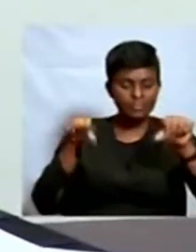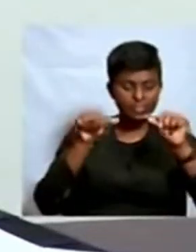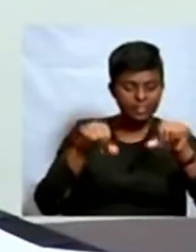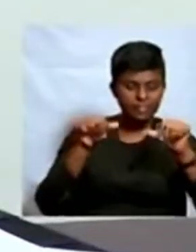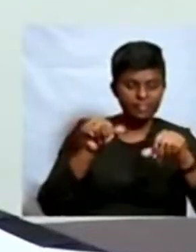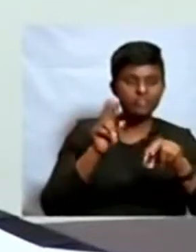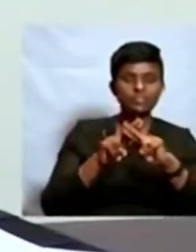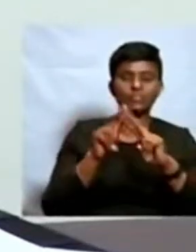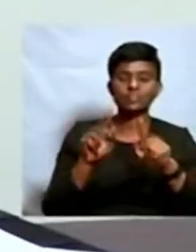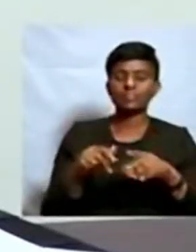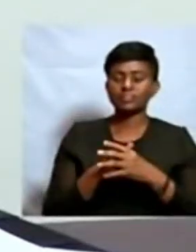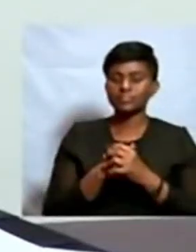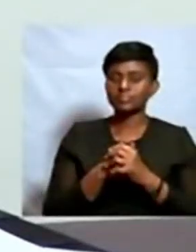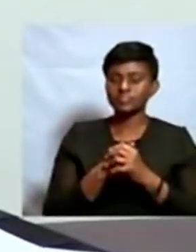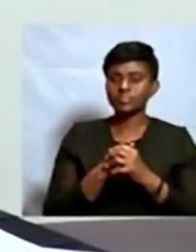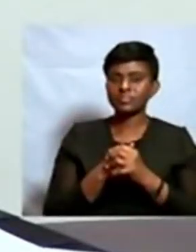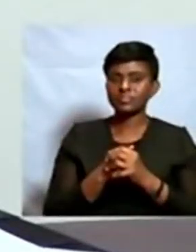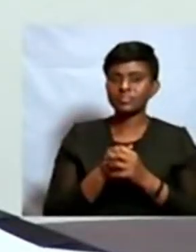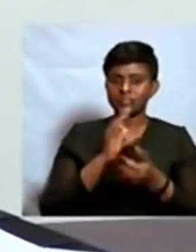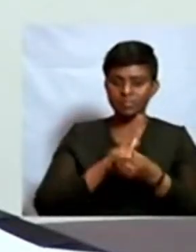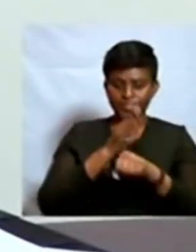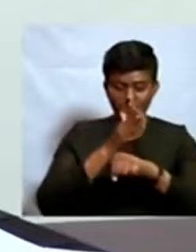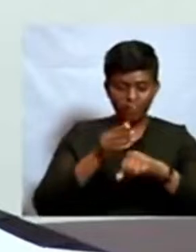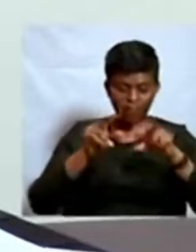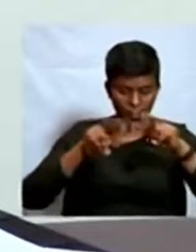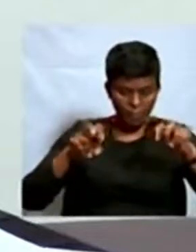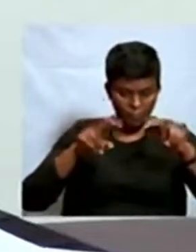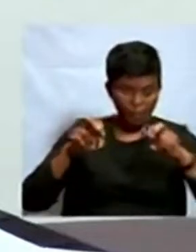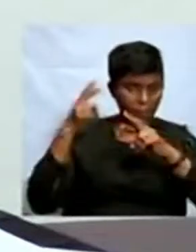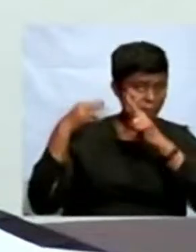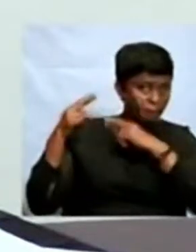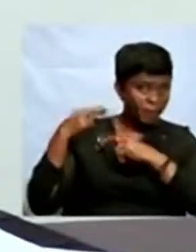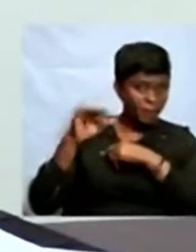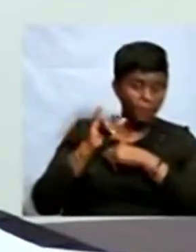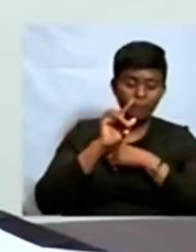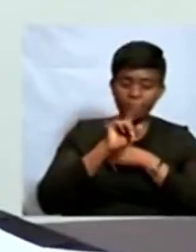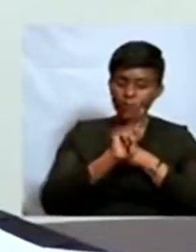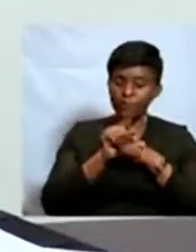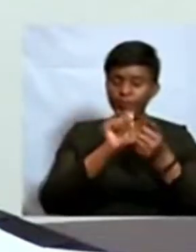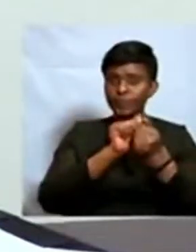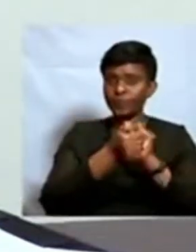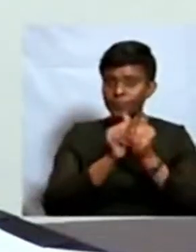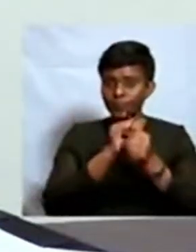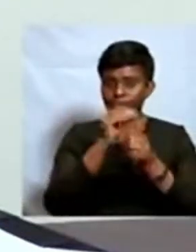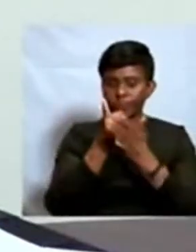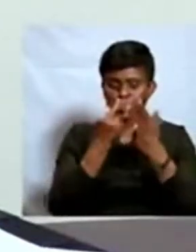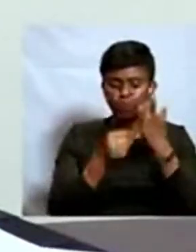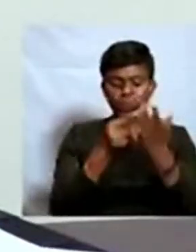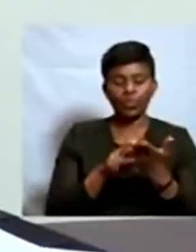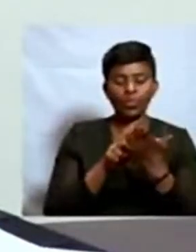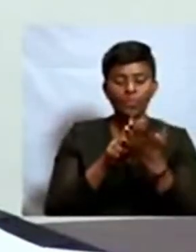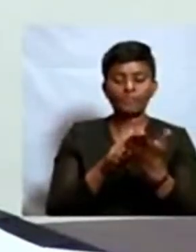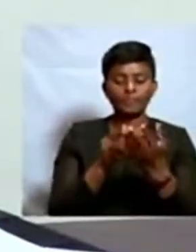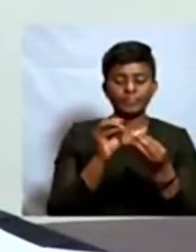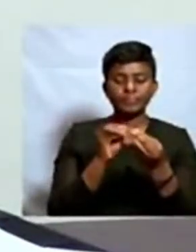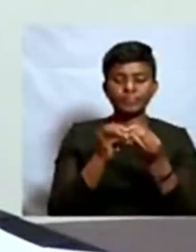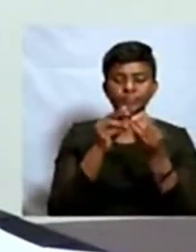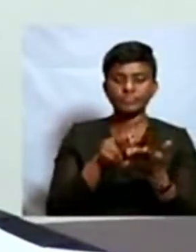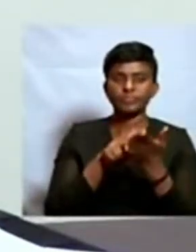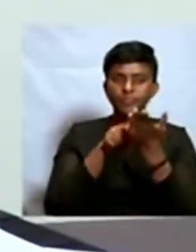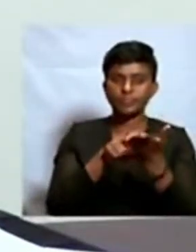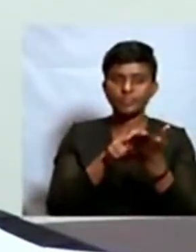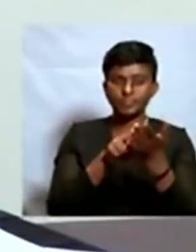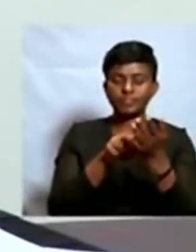Chair, after a thorough review, is that the amendments are represent a